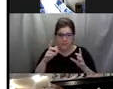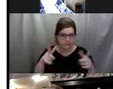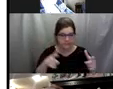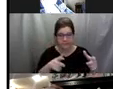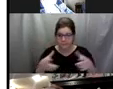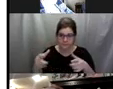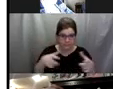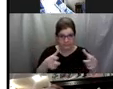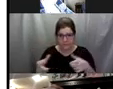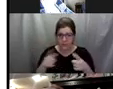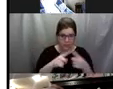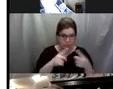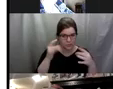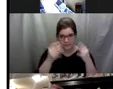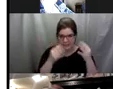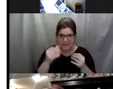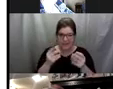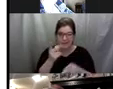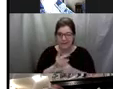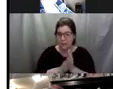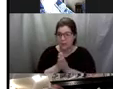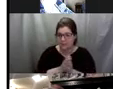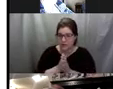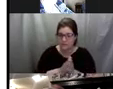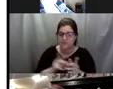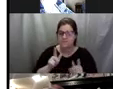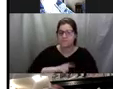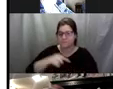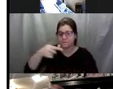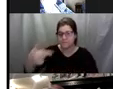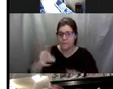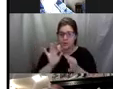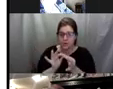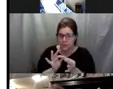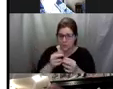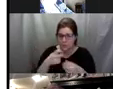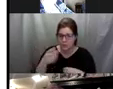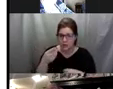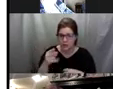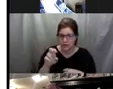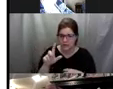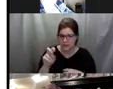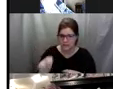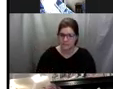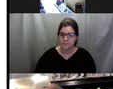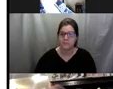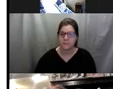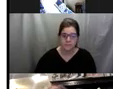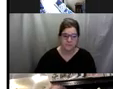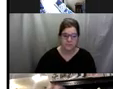keep thinking and be motivated. I think another thing that we have to tell the truth about is that